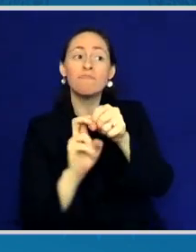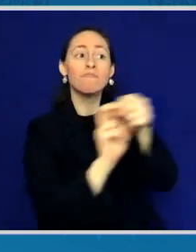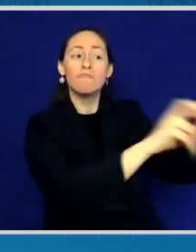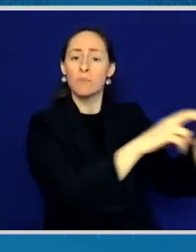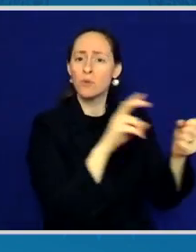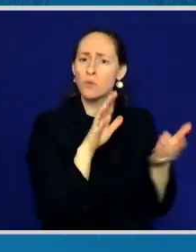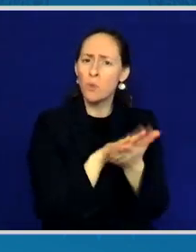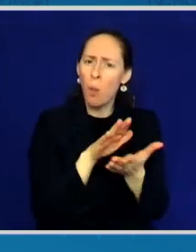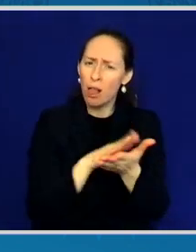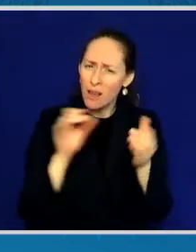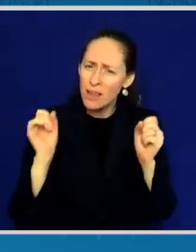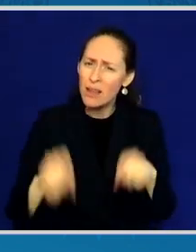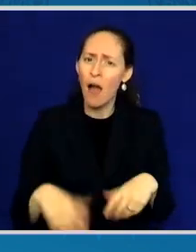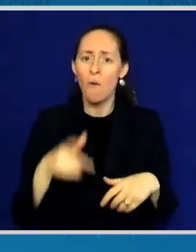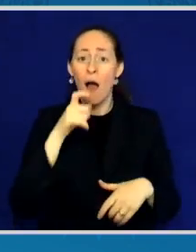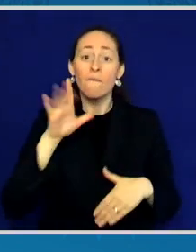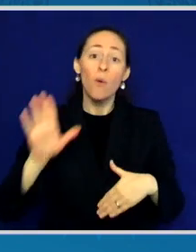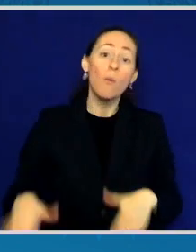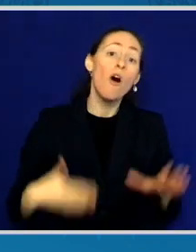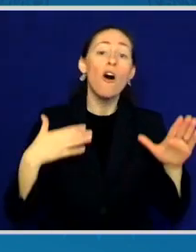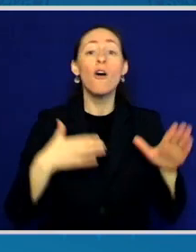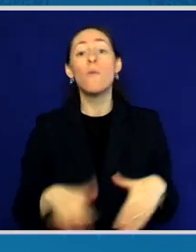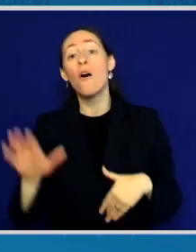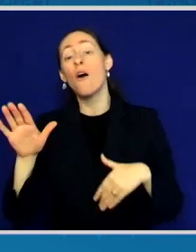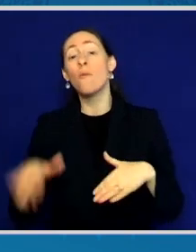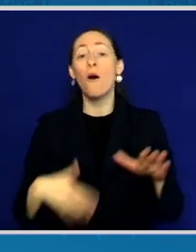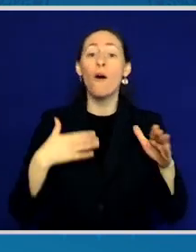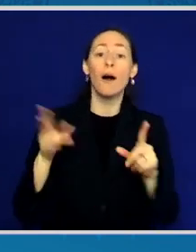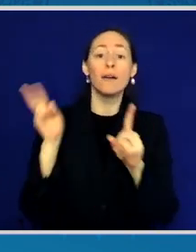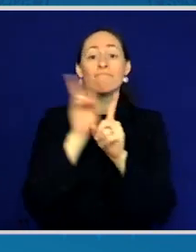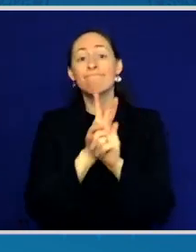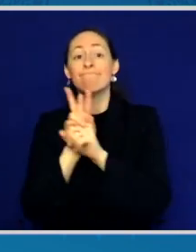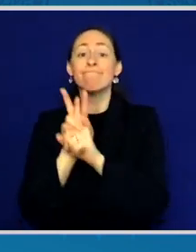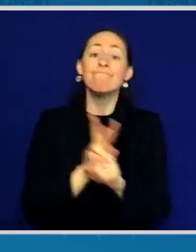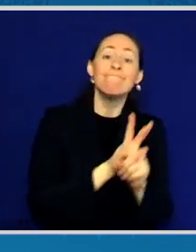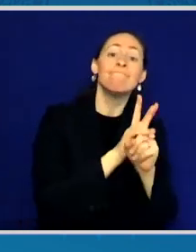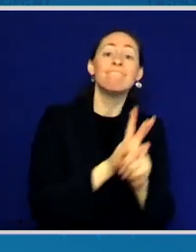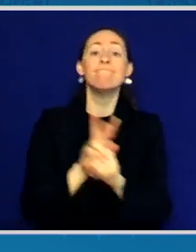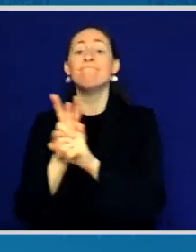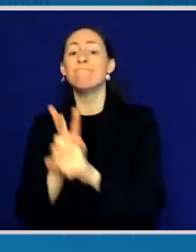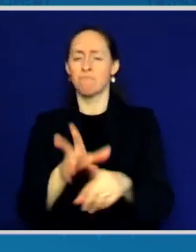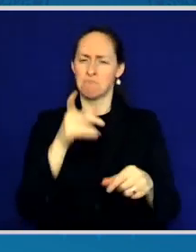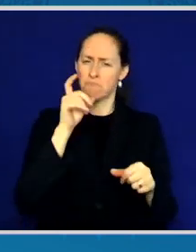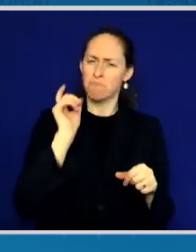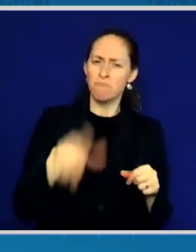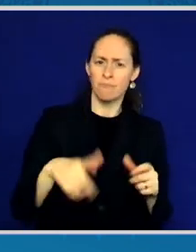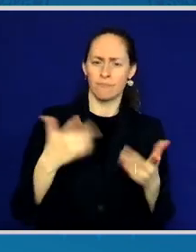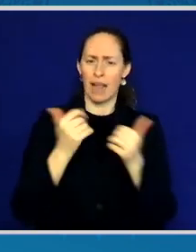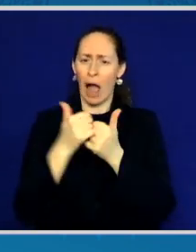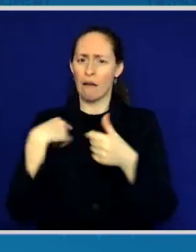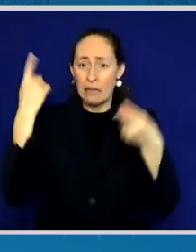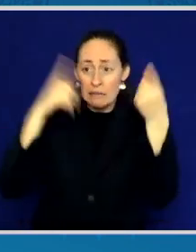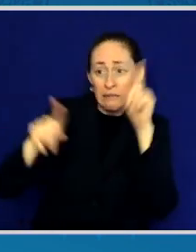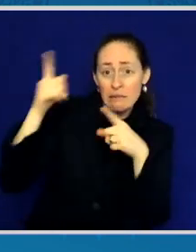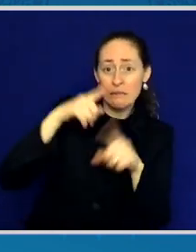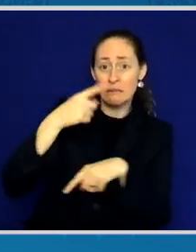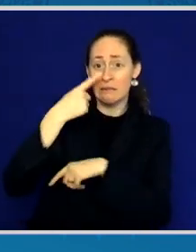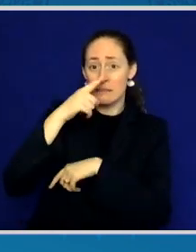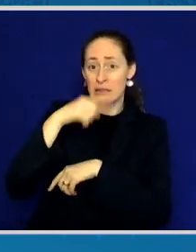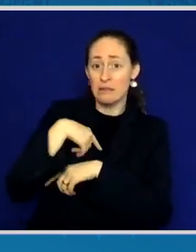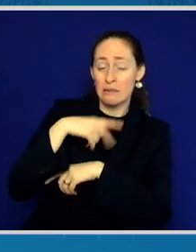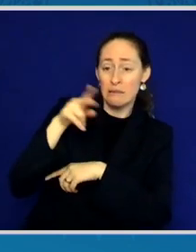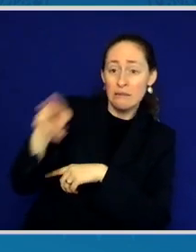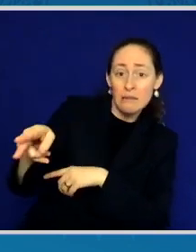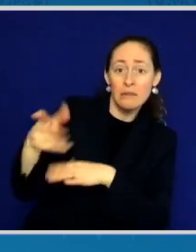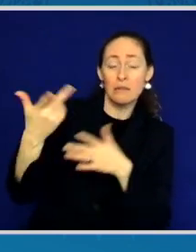and not have to walk long distances or figure out some other way to get a ride from somebody to take one's child to school, especially